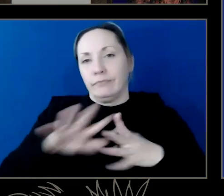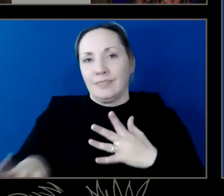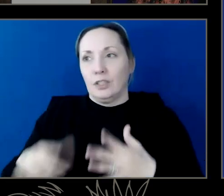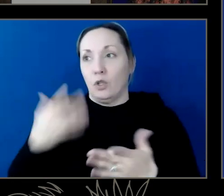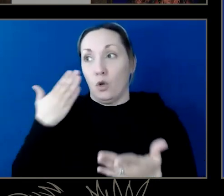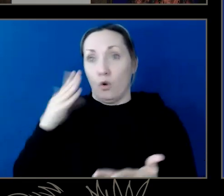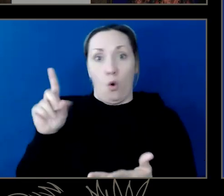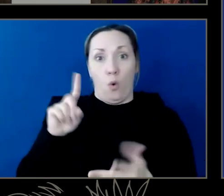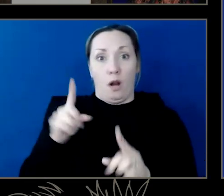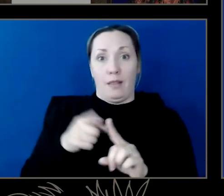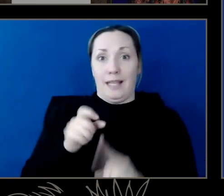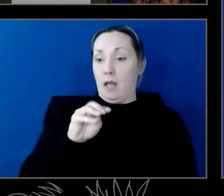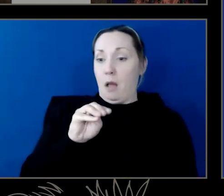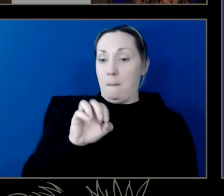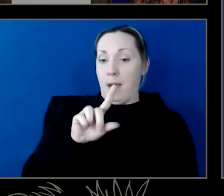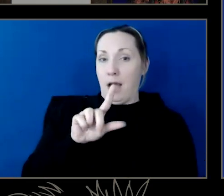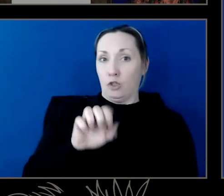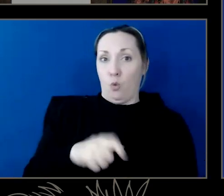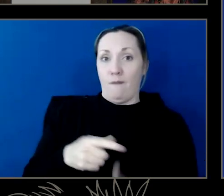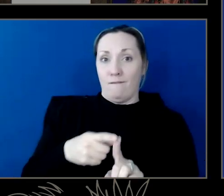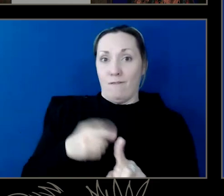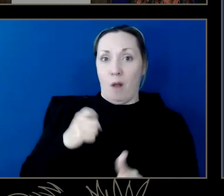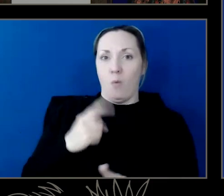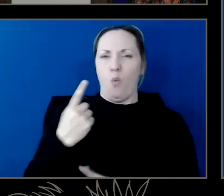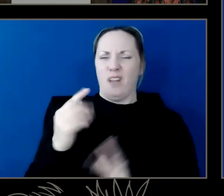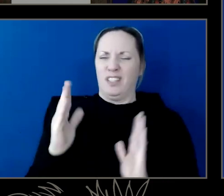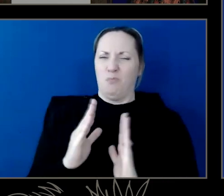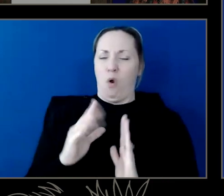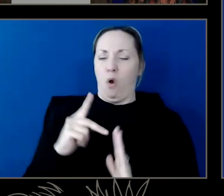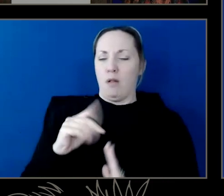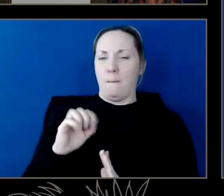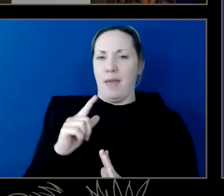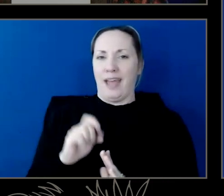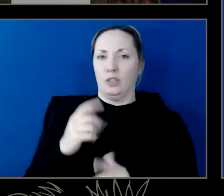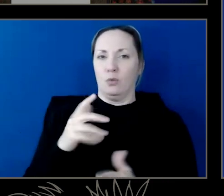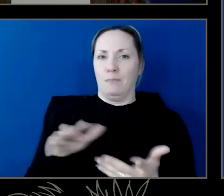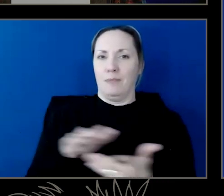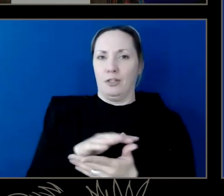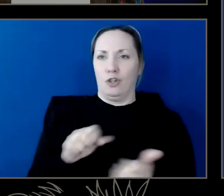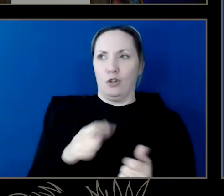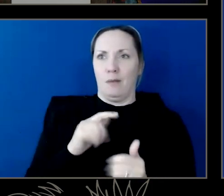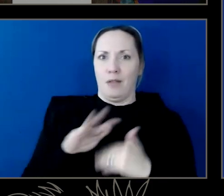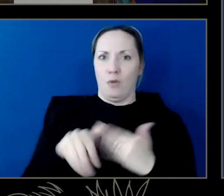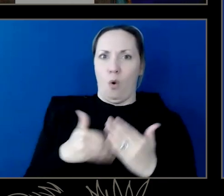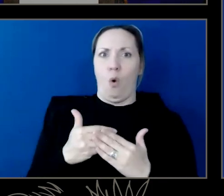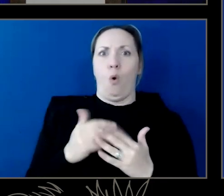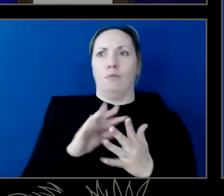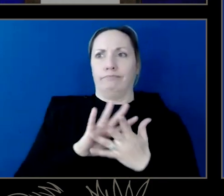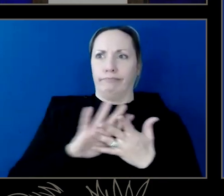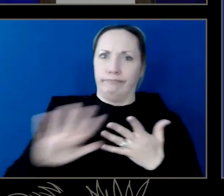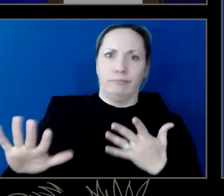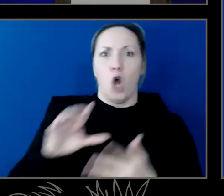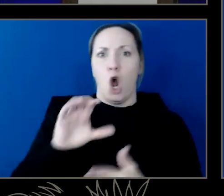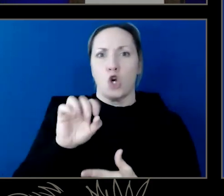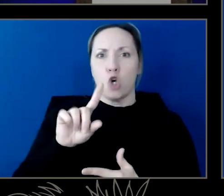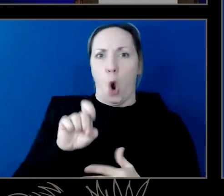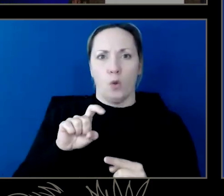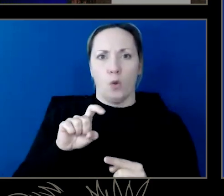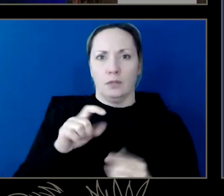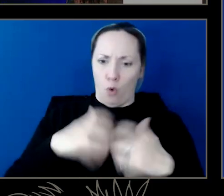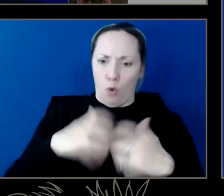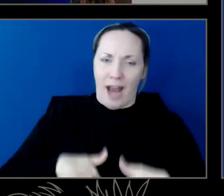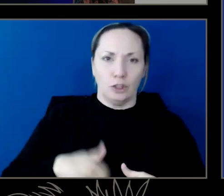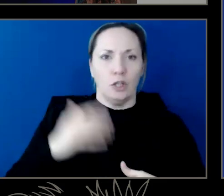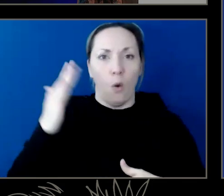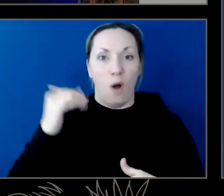come from, one tiny package in that installation you have being destroyed meant that your entire code couldn't run anymore. This is a problem